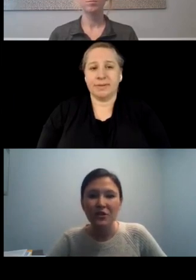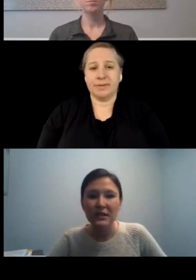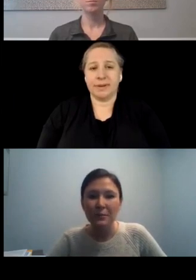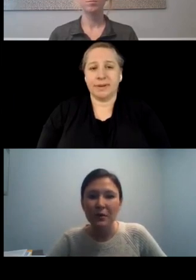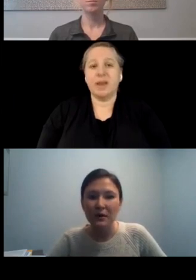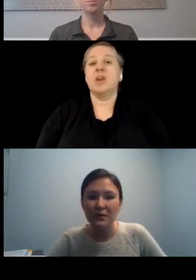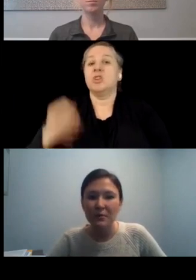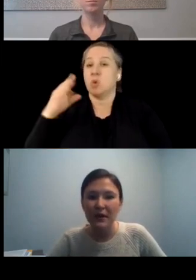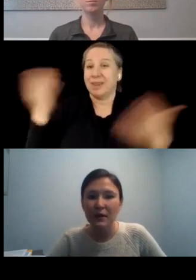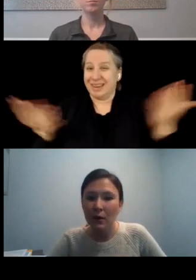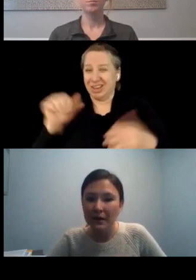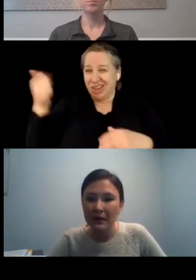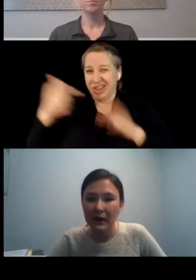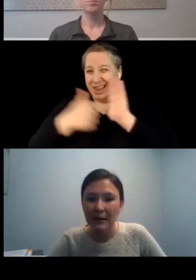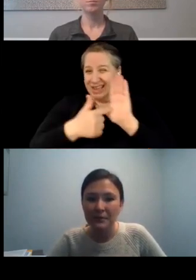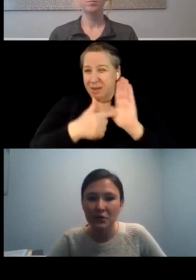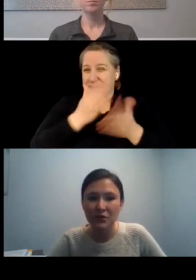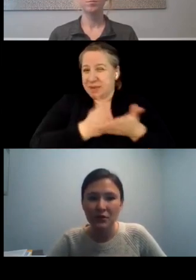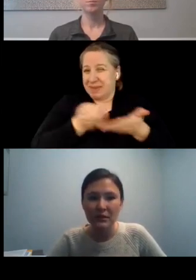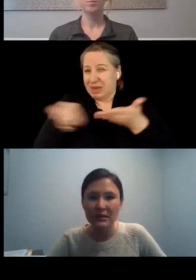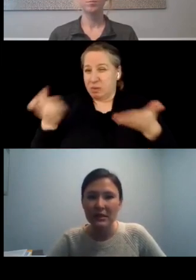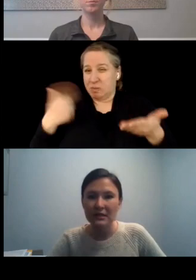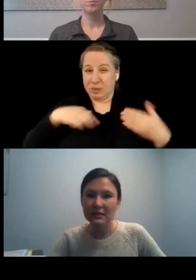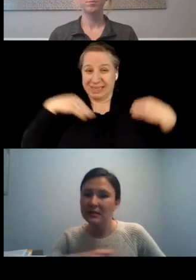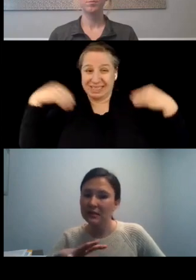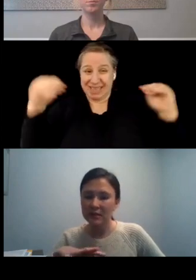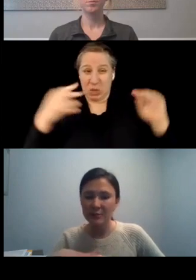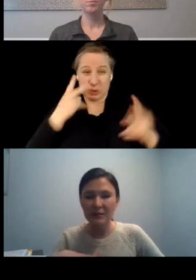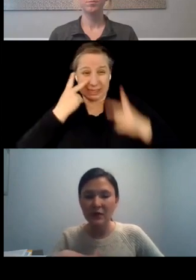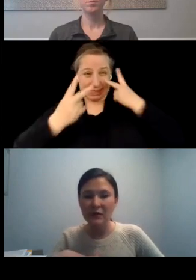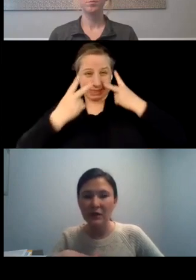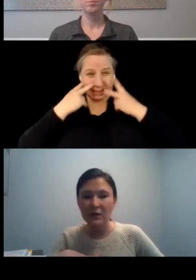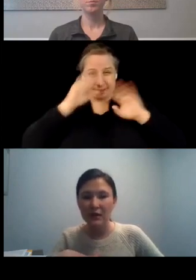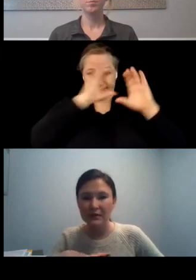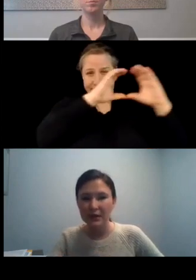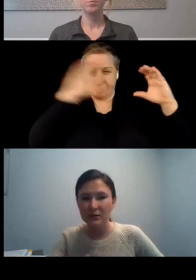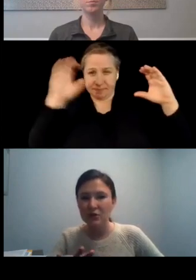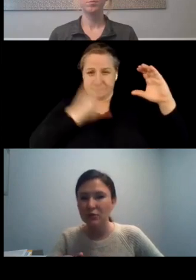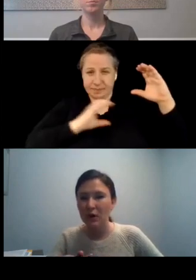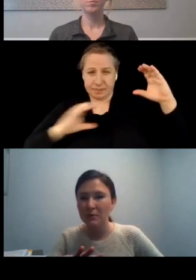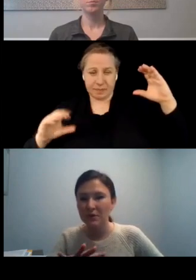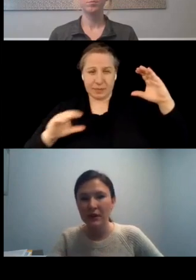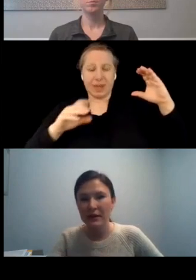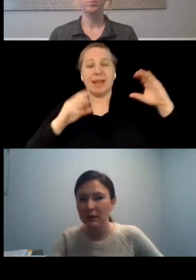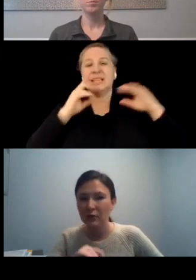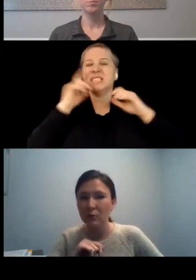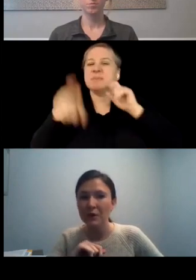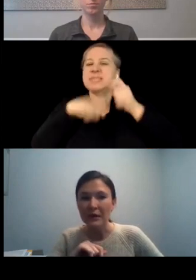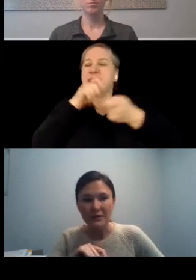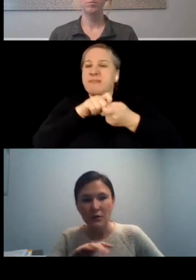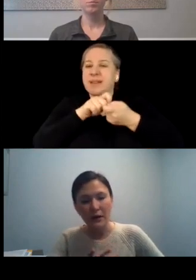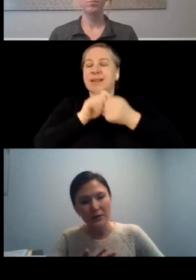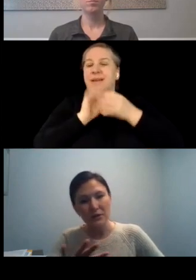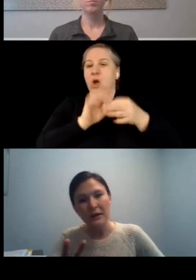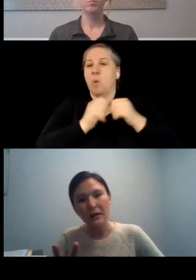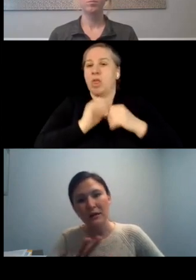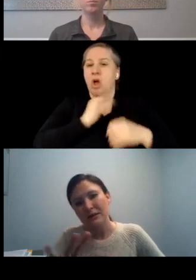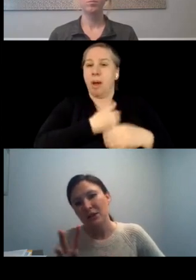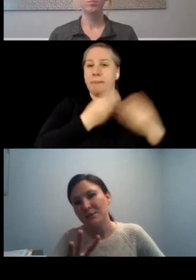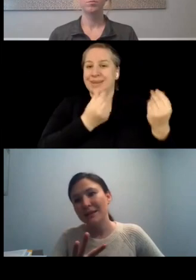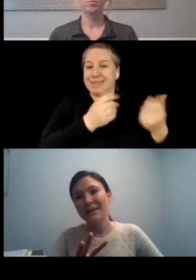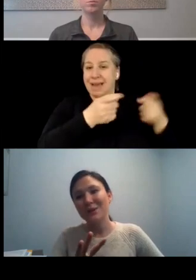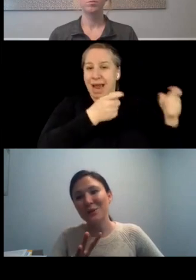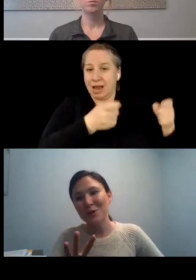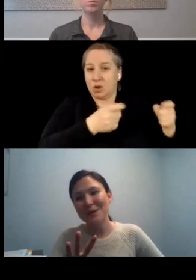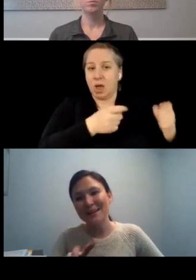So here's another example of some of that equipment. So as you can see, this is specifically tailored to our material handling group. So Heister and Yale,